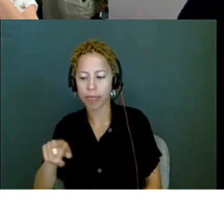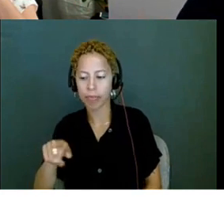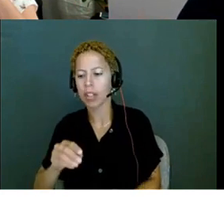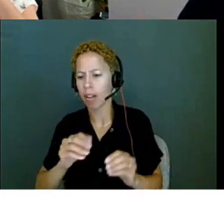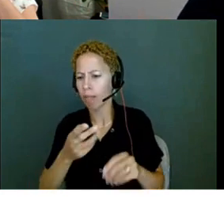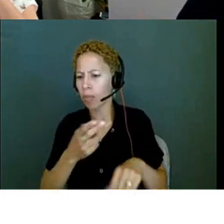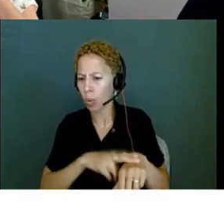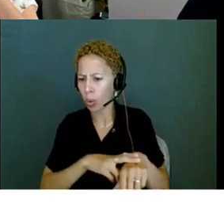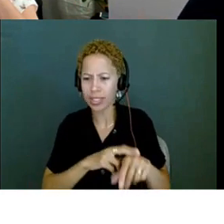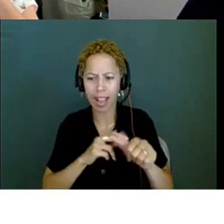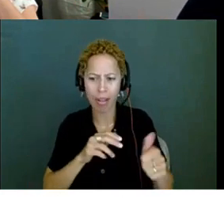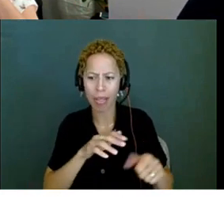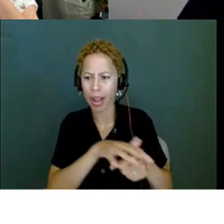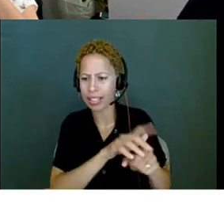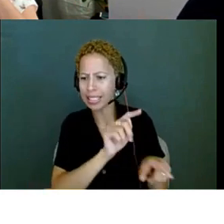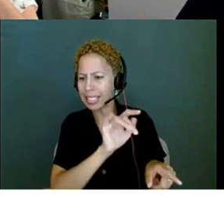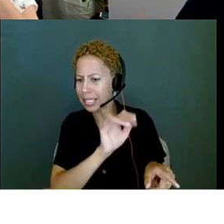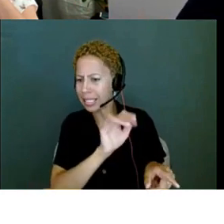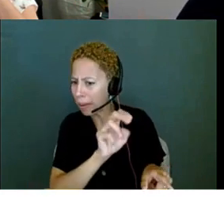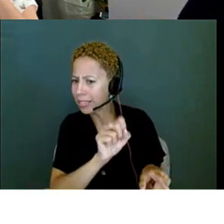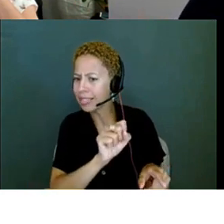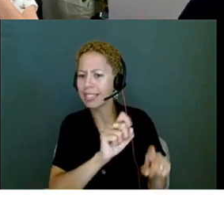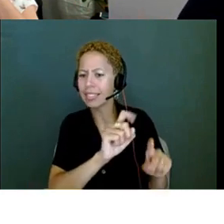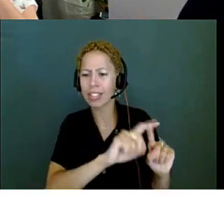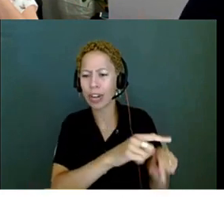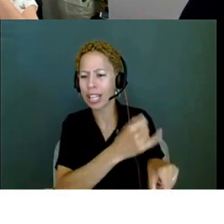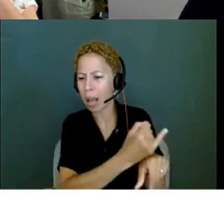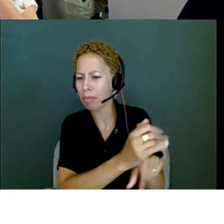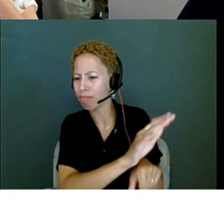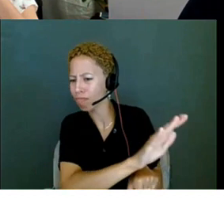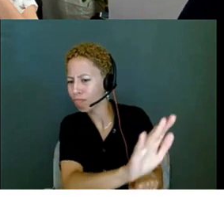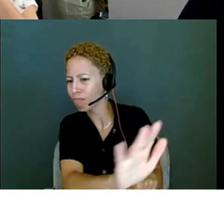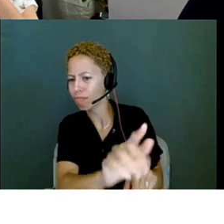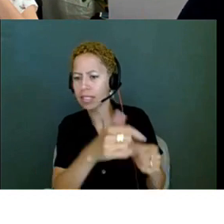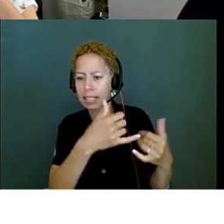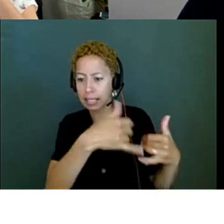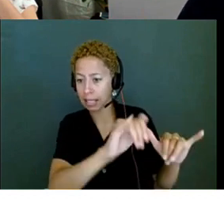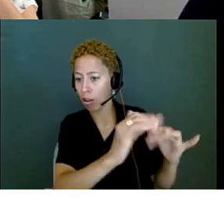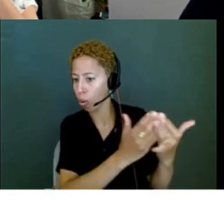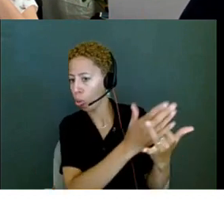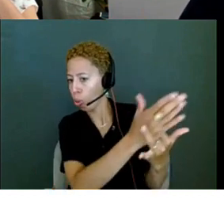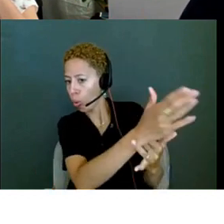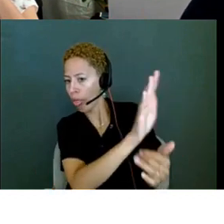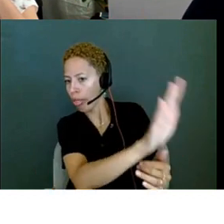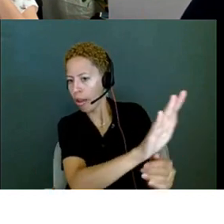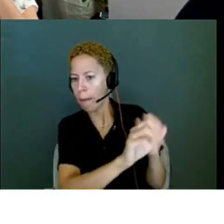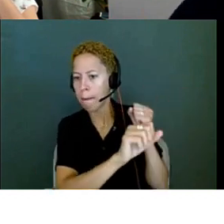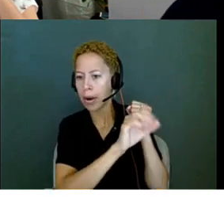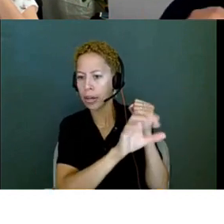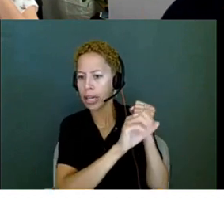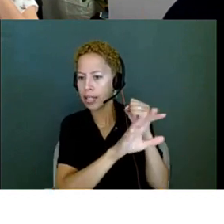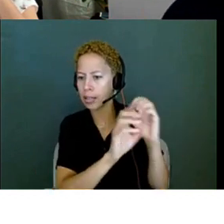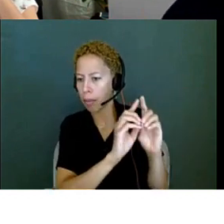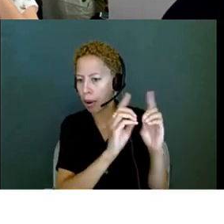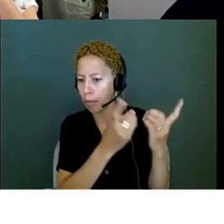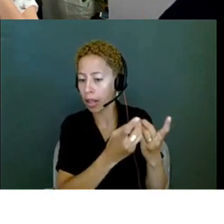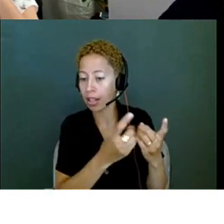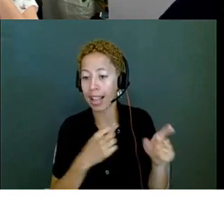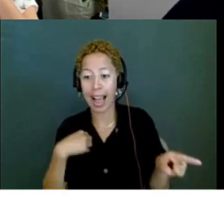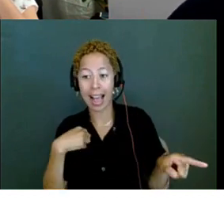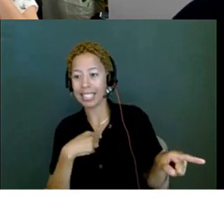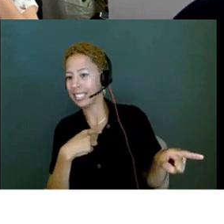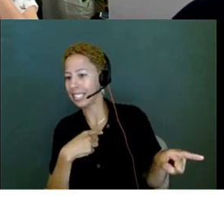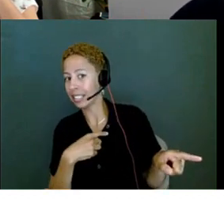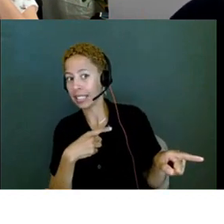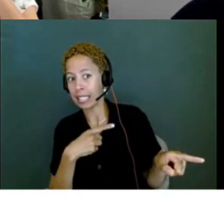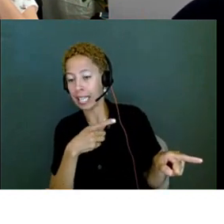Haileybury, the Timmins and the Kirkland Lake campus, they still go through marketing, which is great. But for us